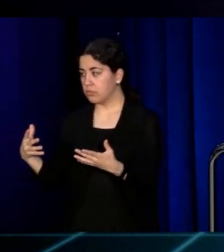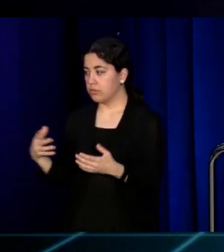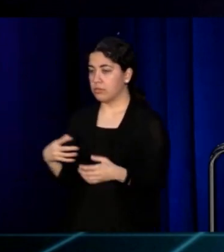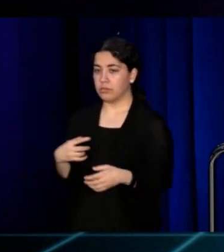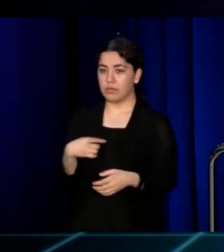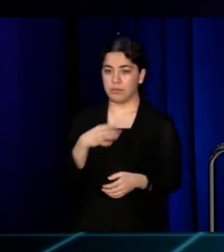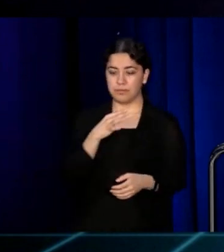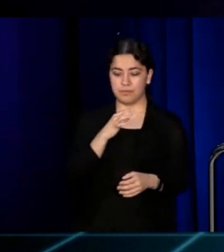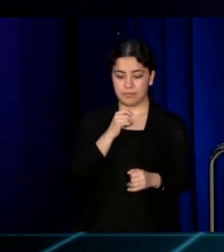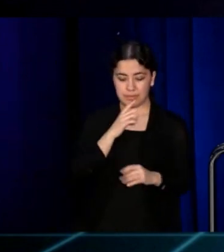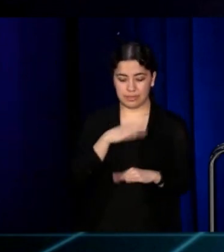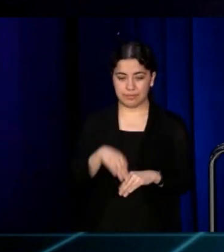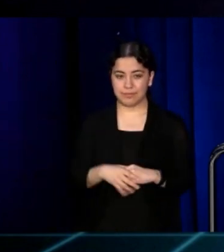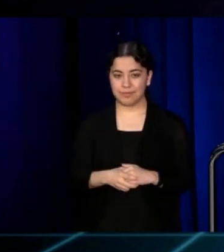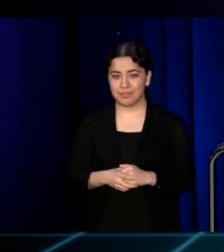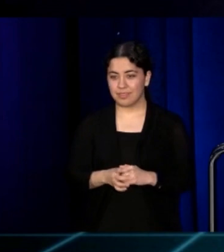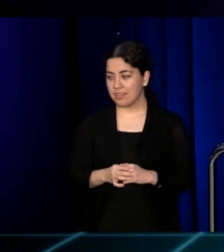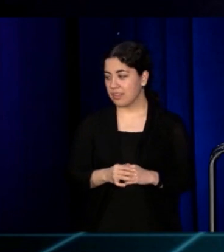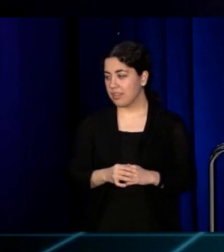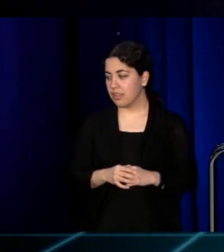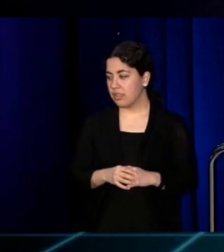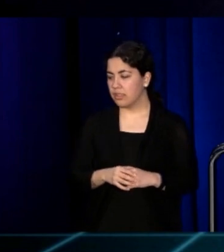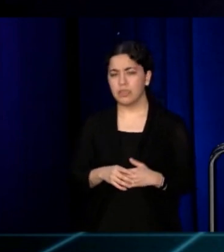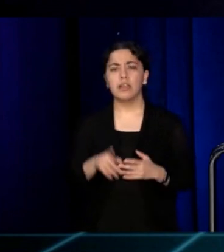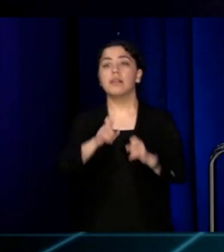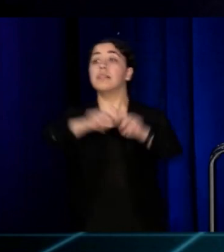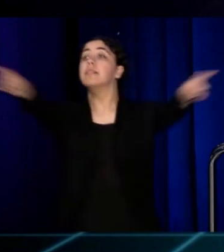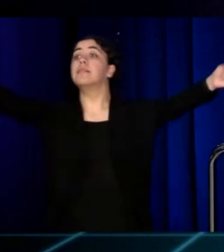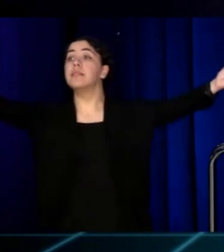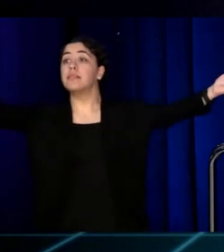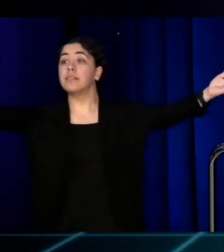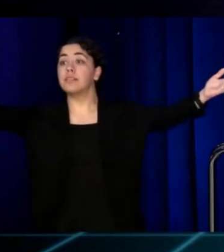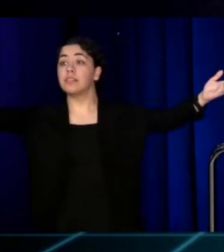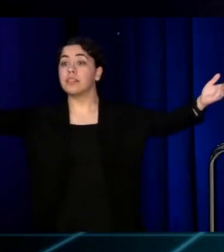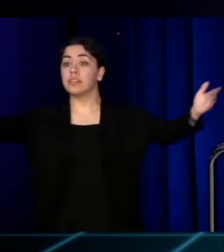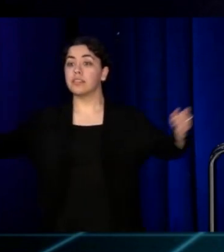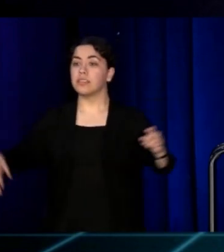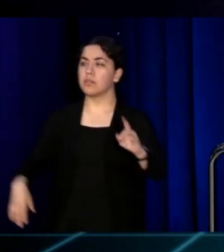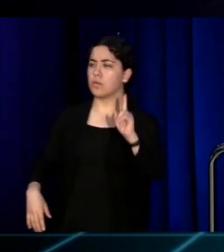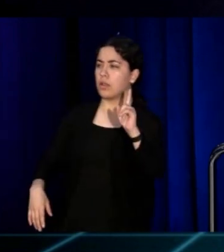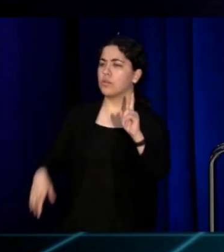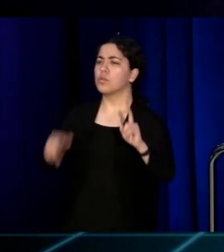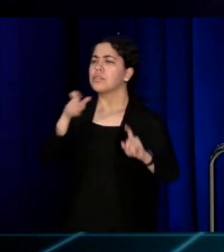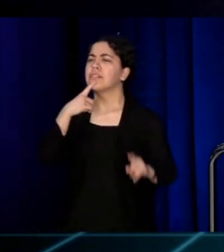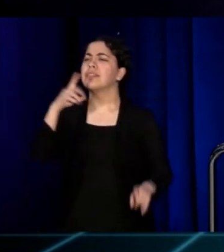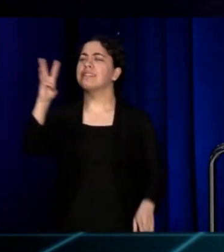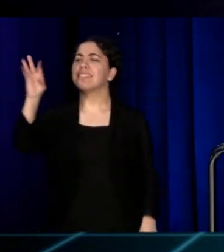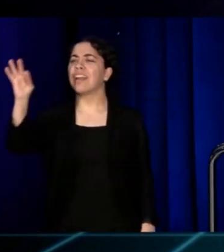say that. No. Why don't you ask the audience? What's the answer? Who said 69?